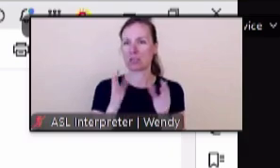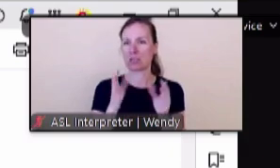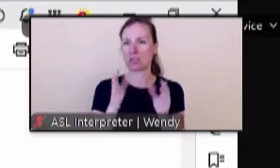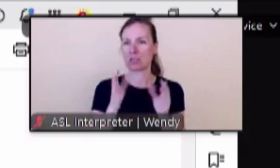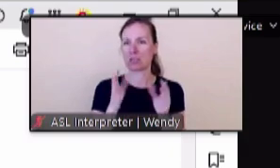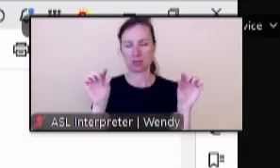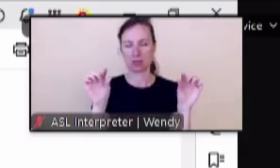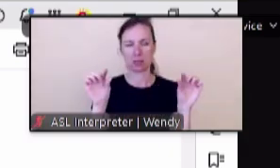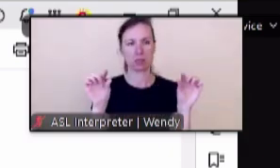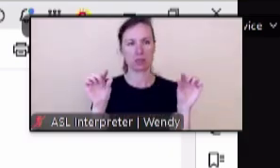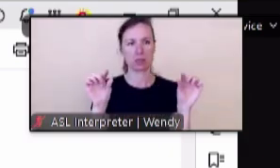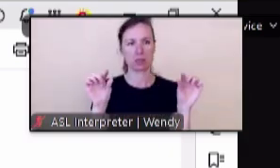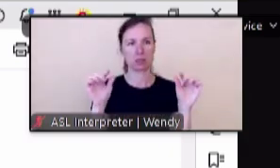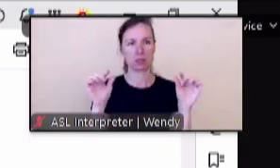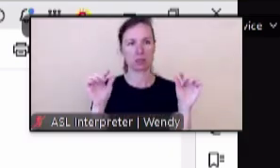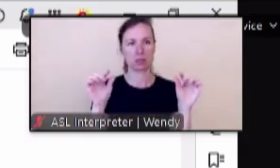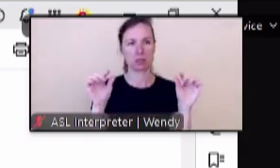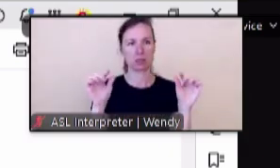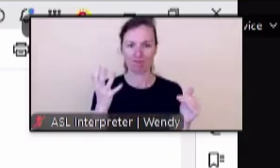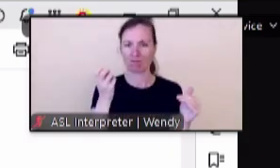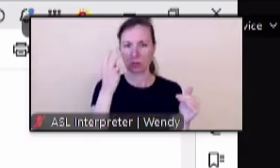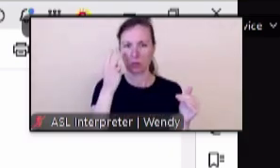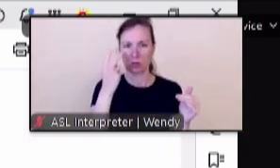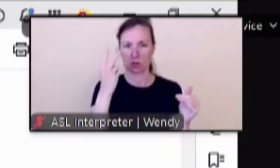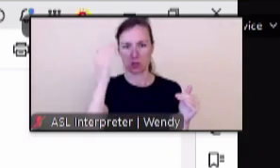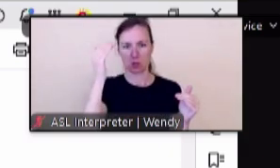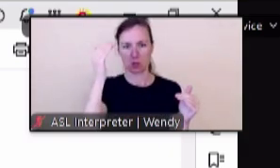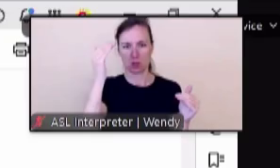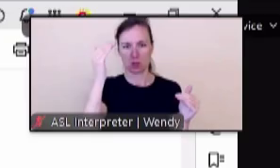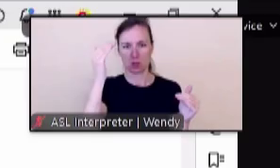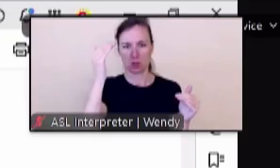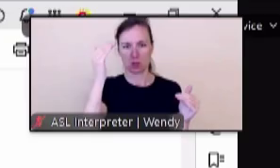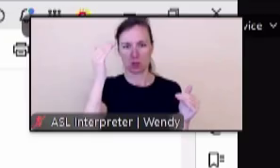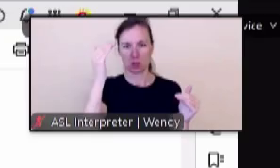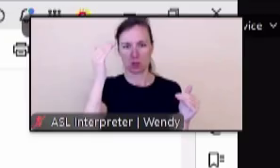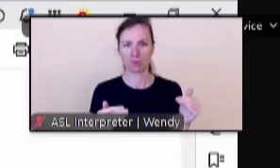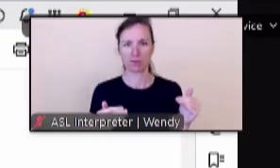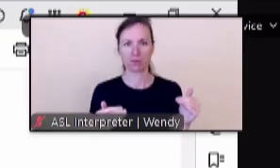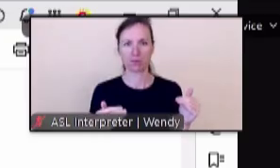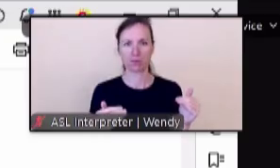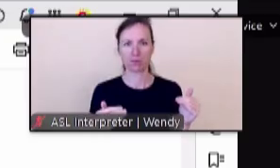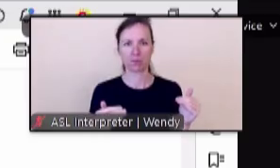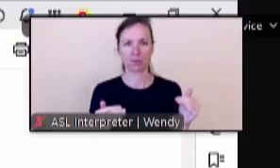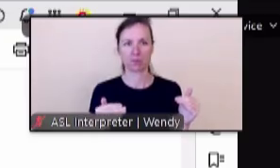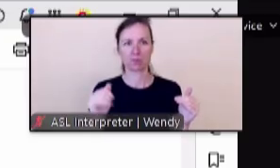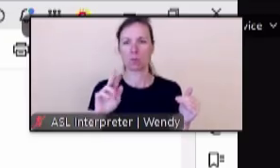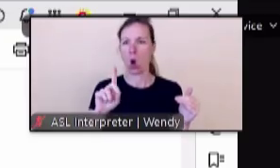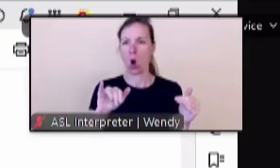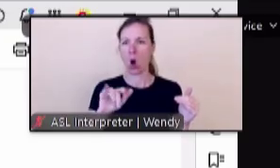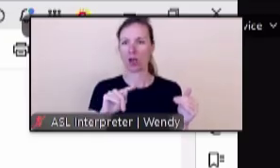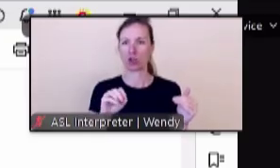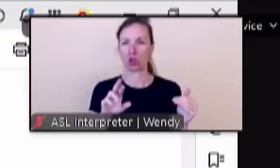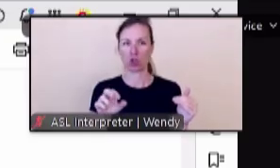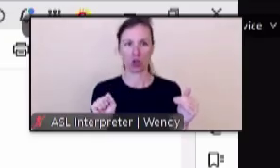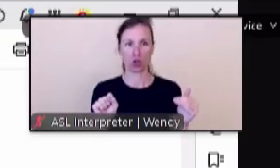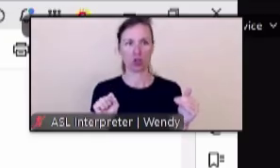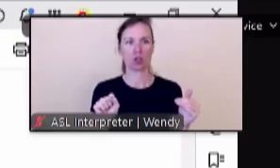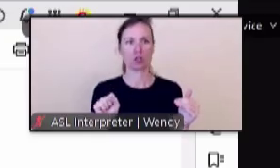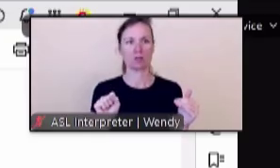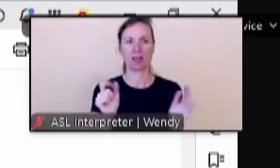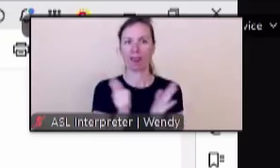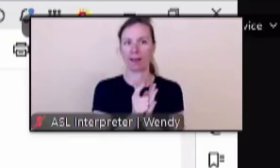it's pretty much what you see what we get. The auditors, legal services, computer